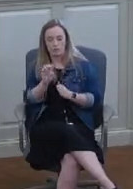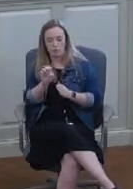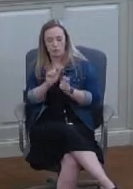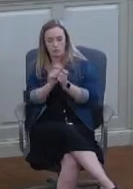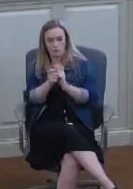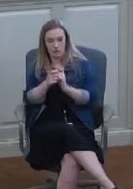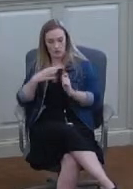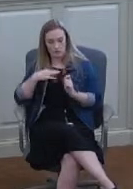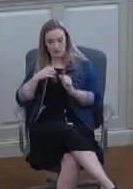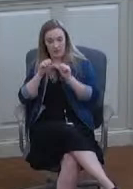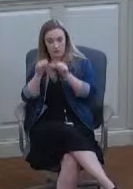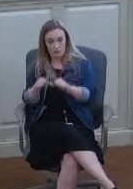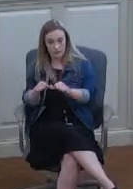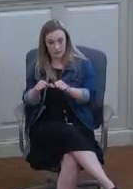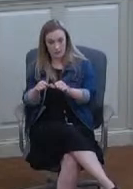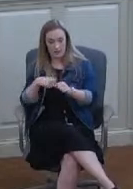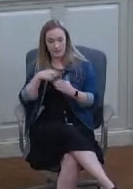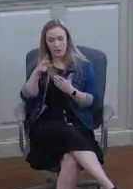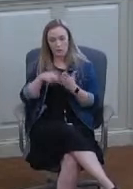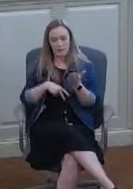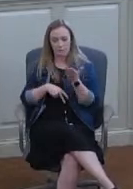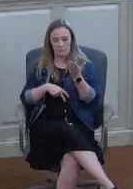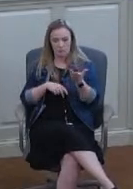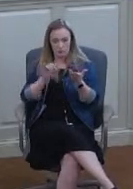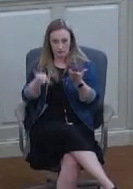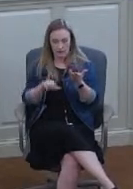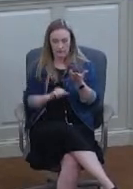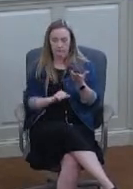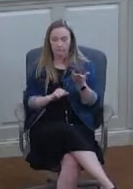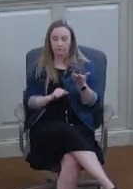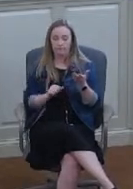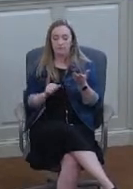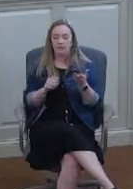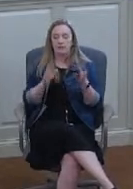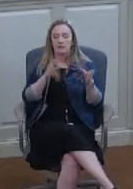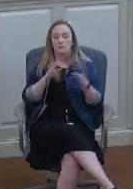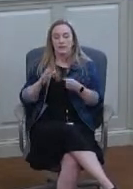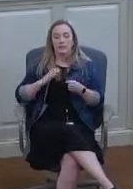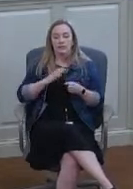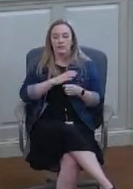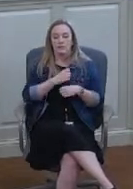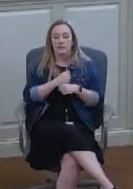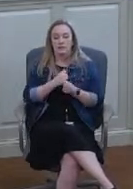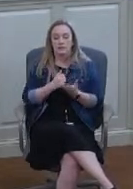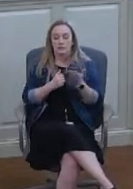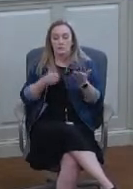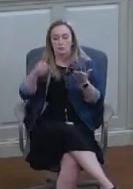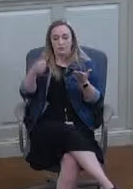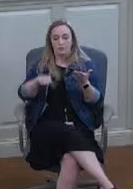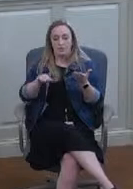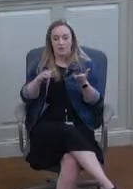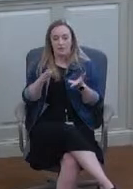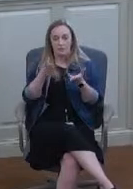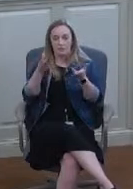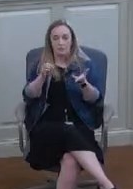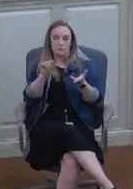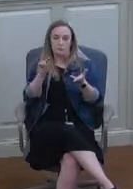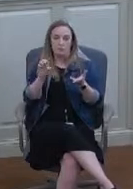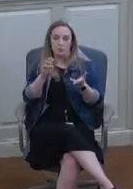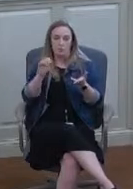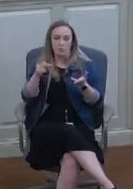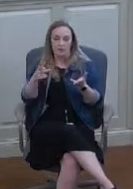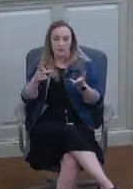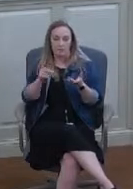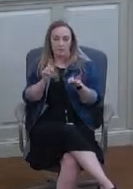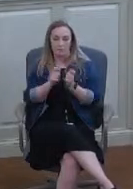continue, and then I'll read you the motion of that. So the Planning Commission made a motion to deny the proposed zoning map amendment together and